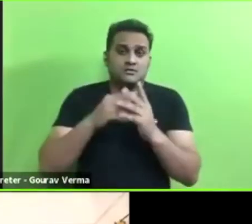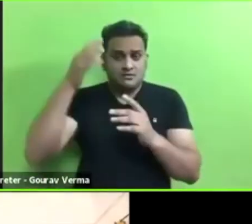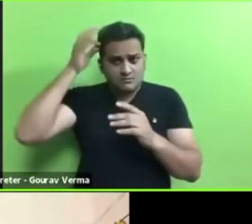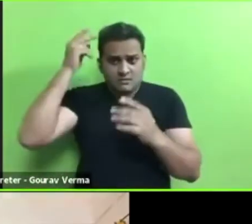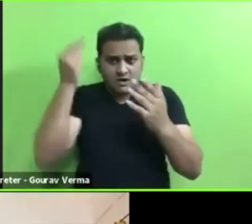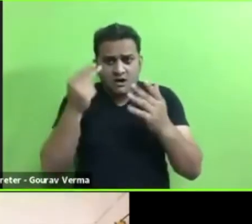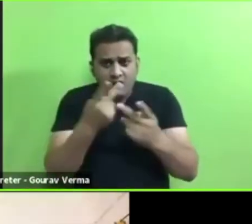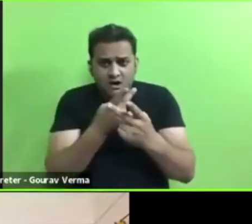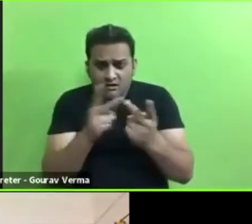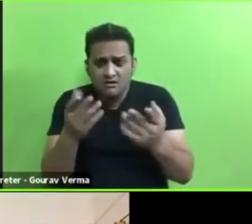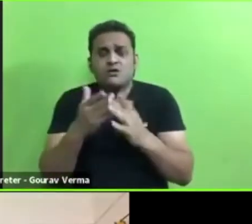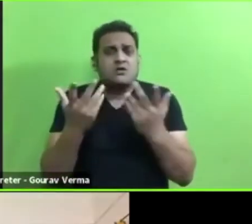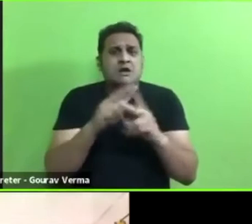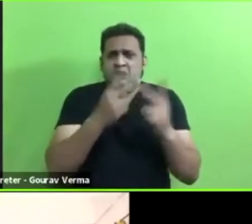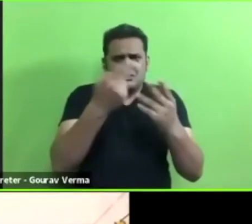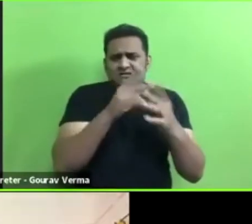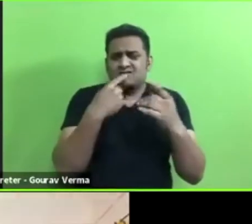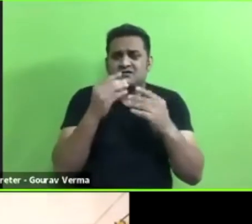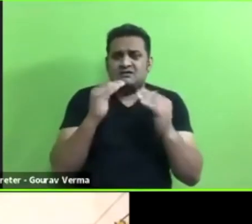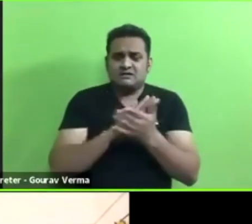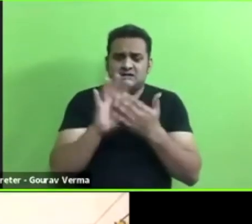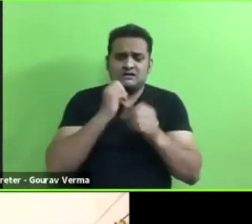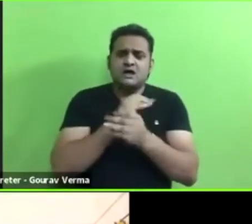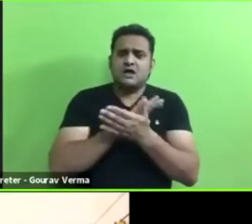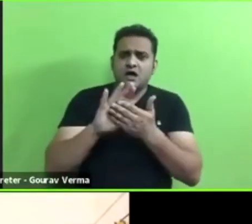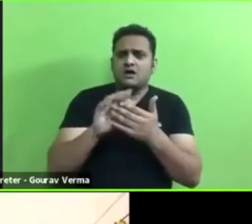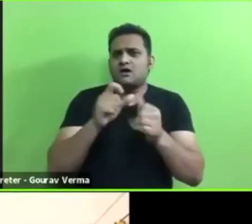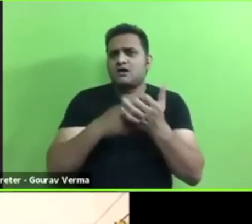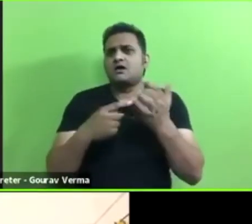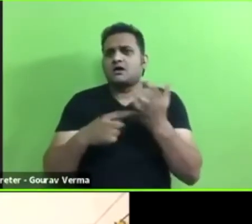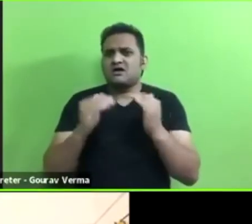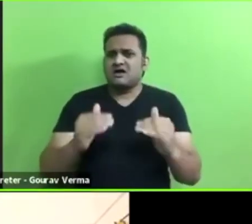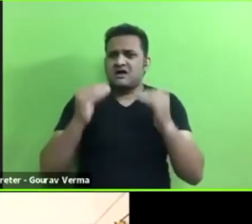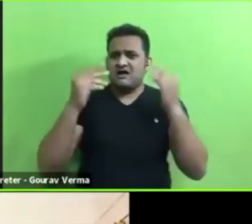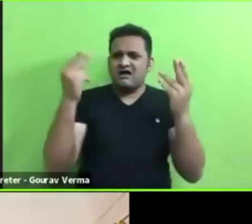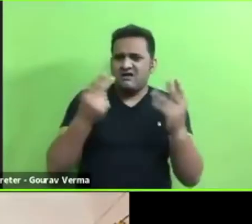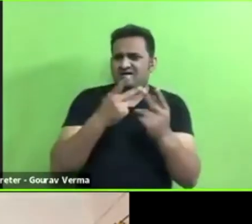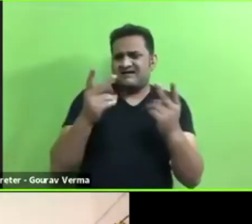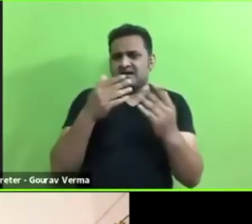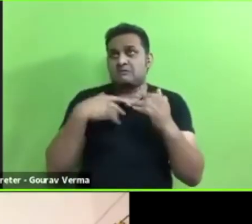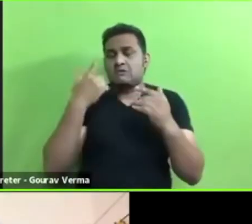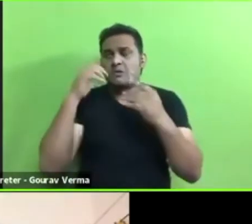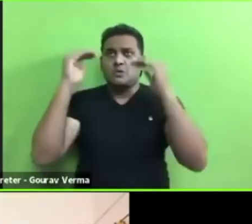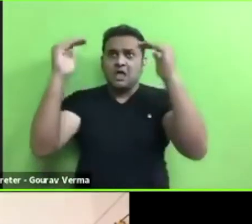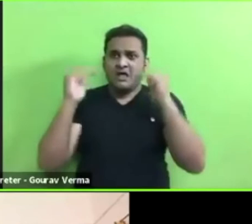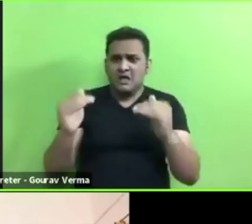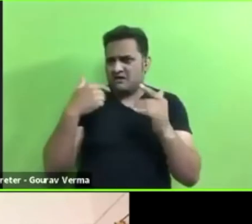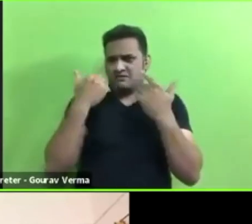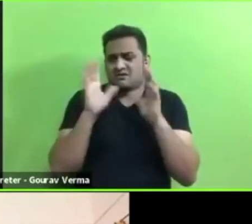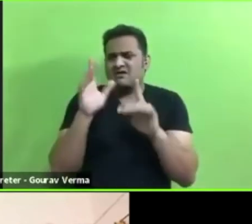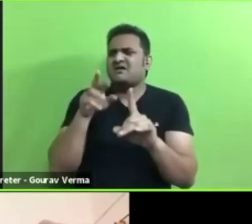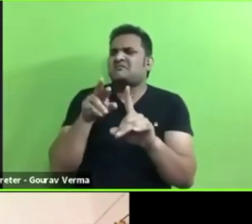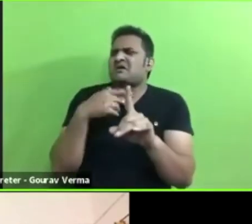of high art for me. Of course, I want to subvert the notions of high art and low art. Yeah. But here, what I'm trying to